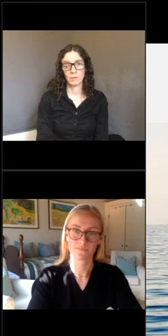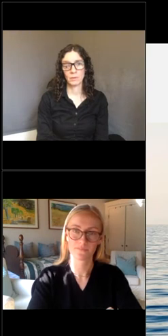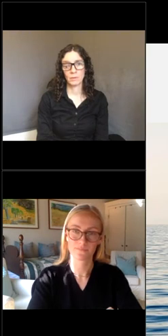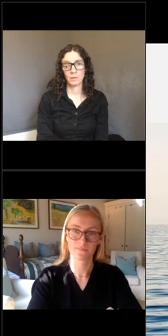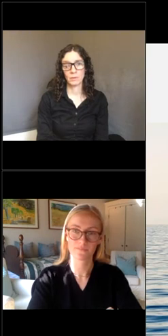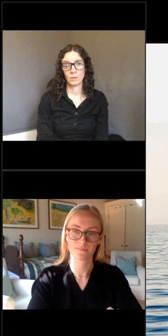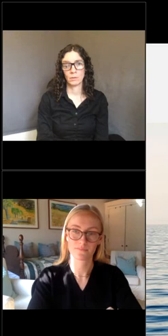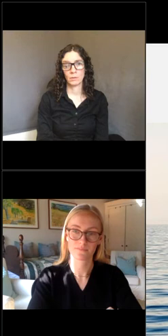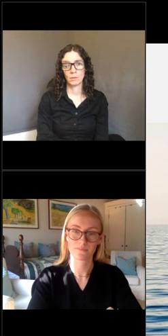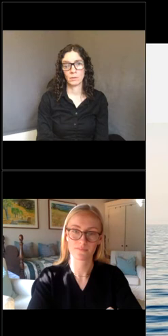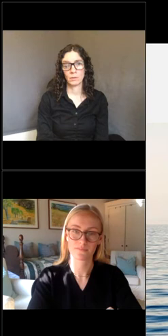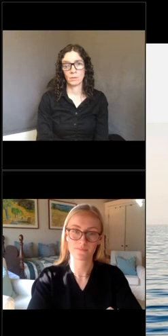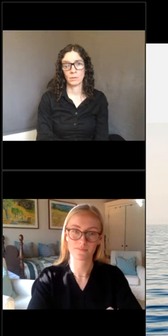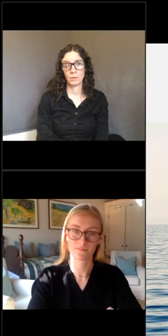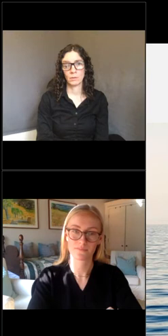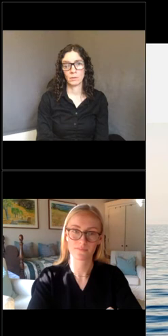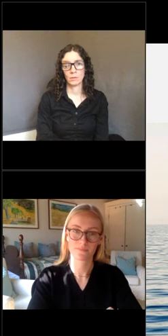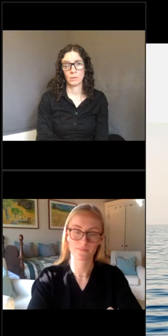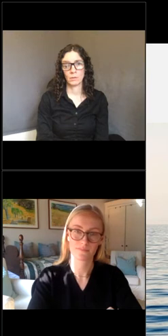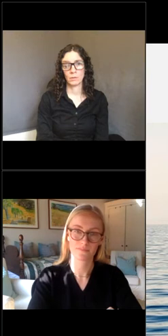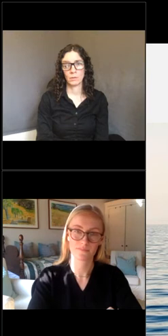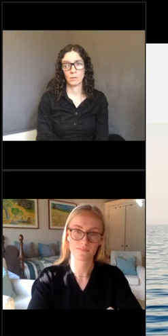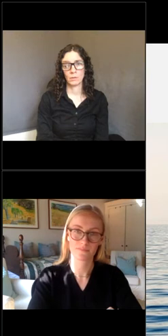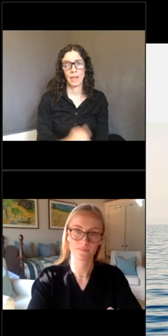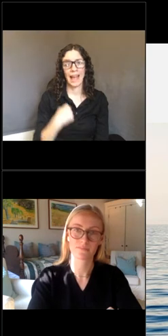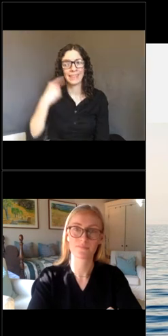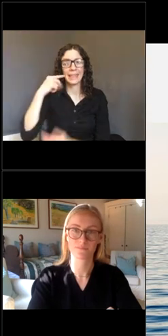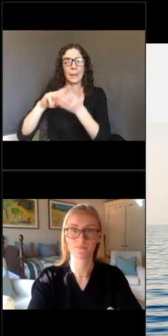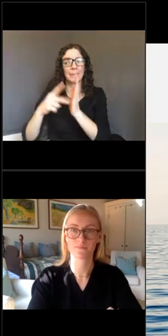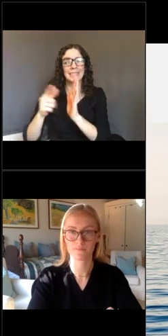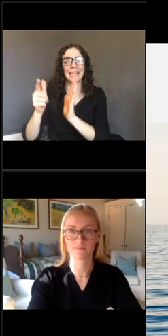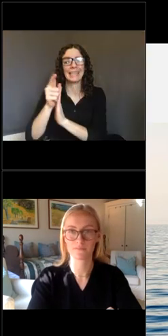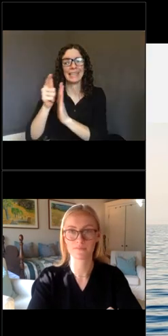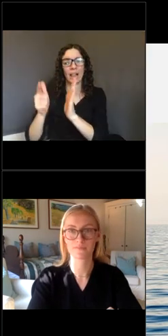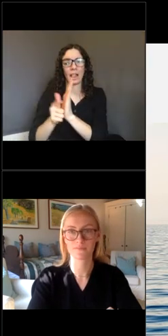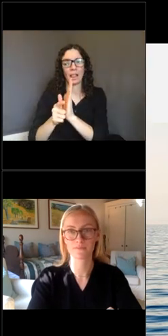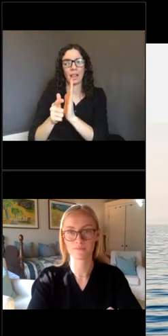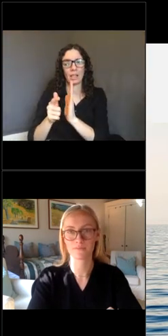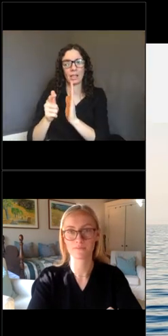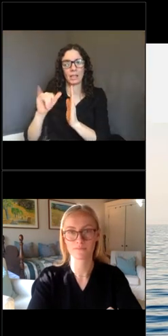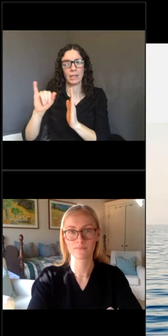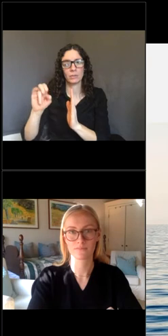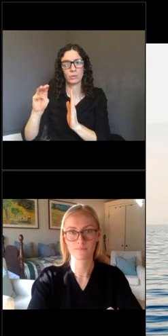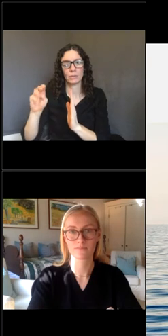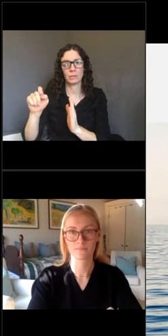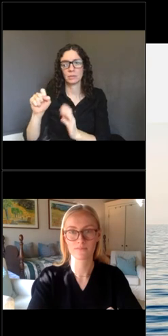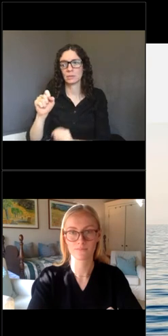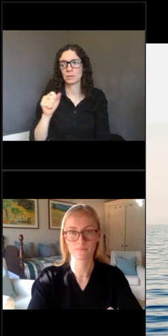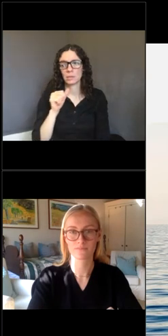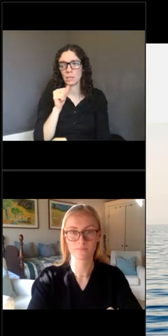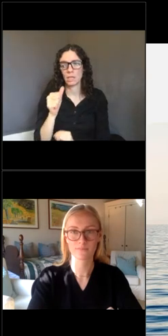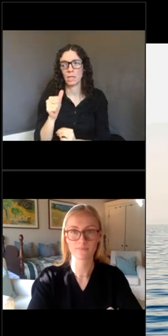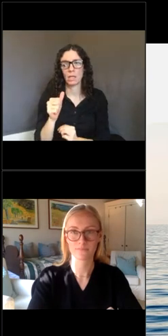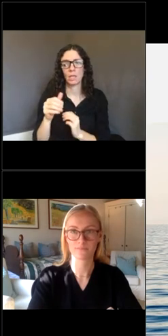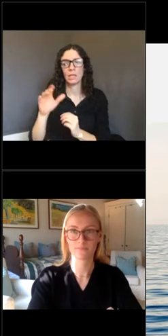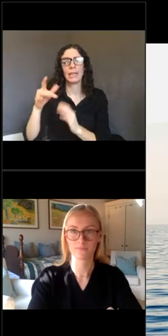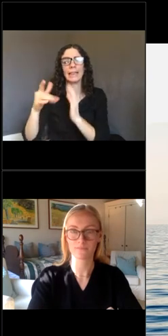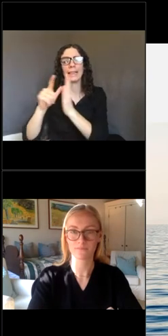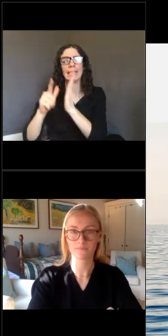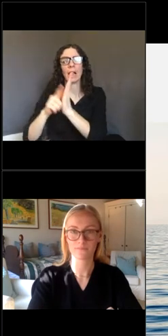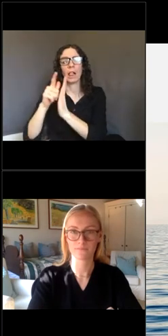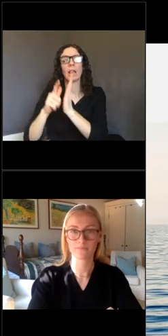instruments are already including connectivity into their elements to